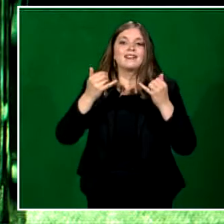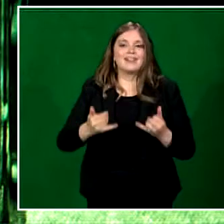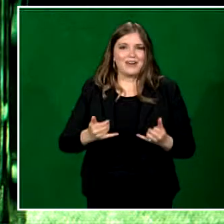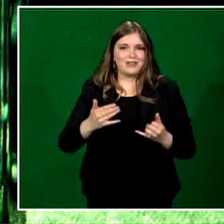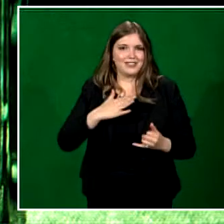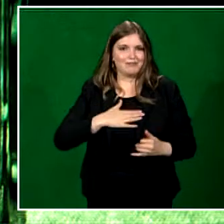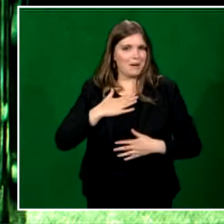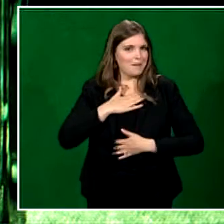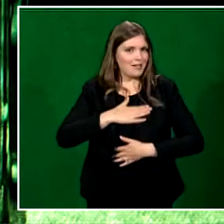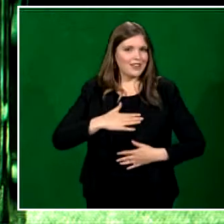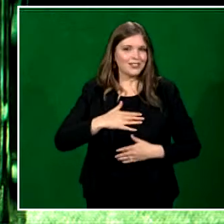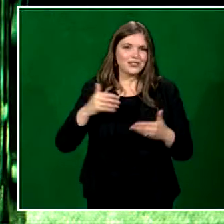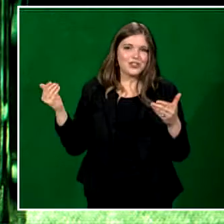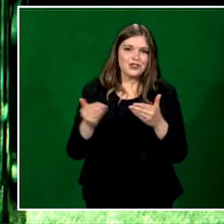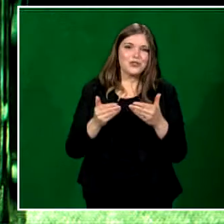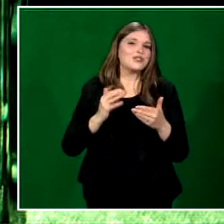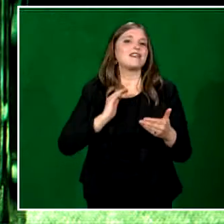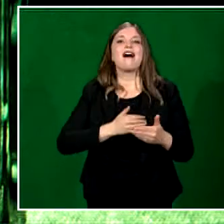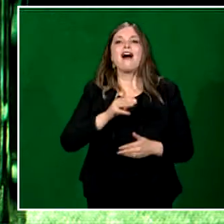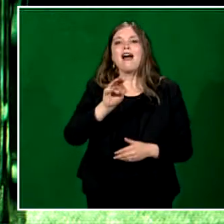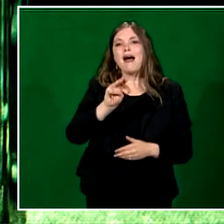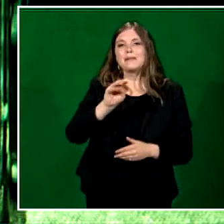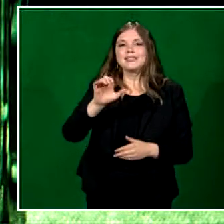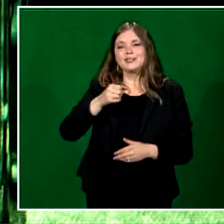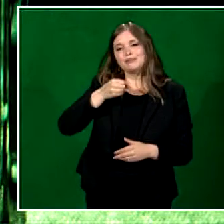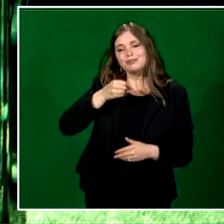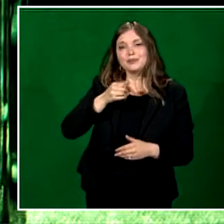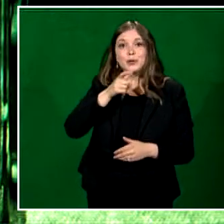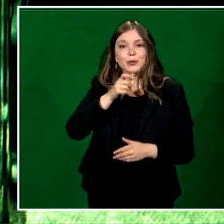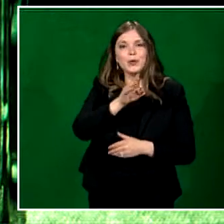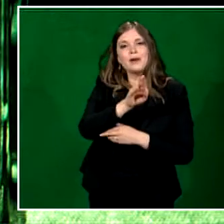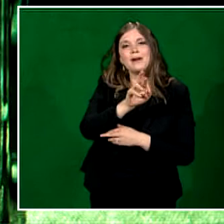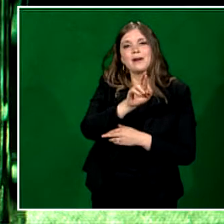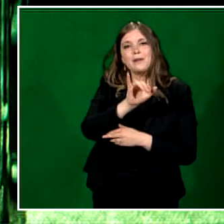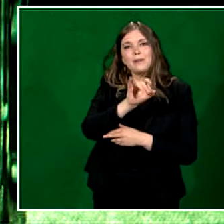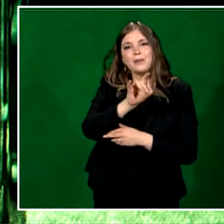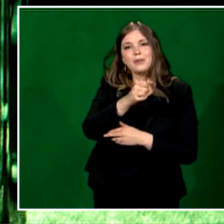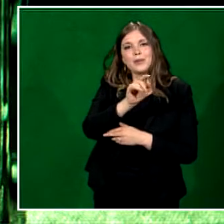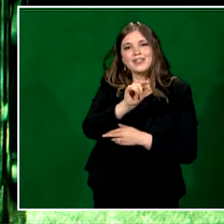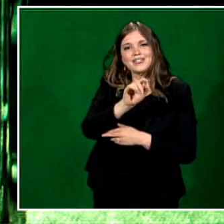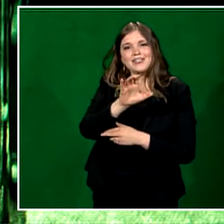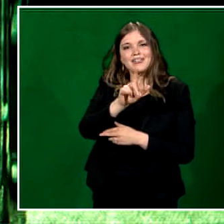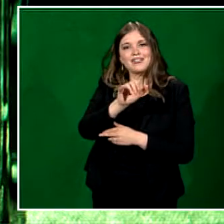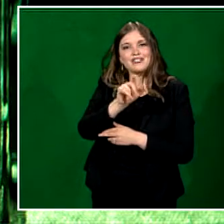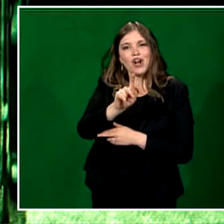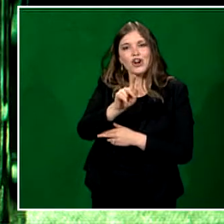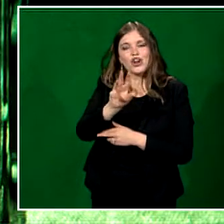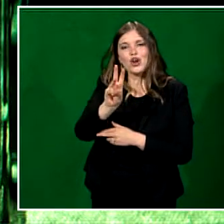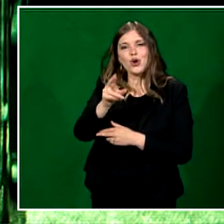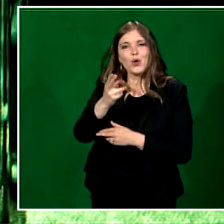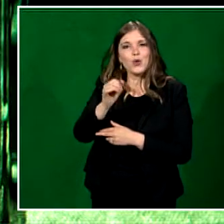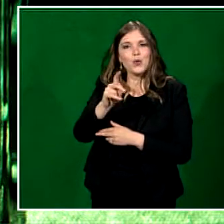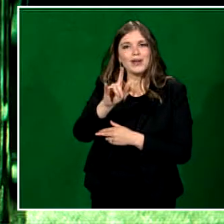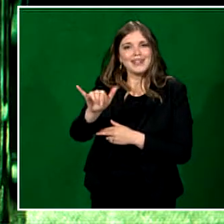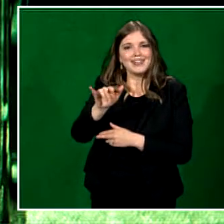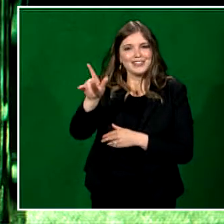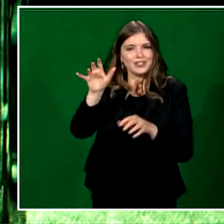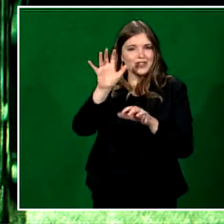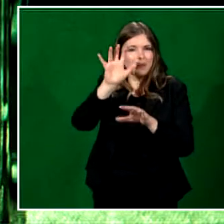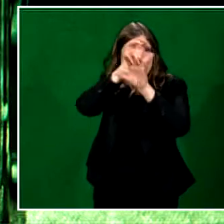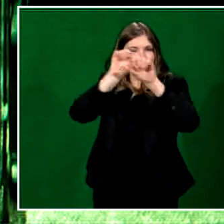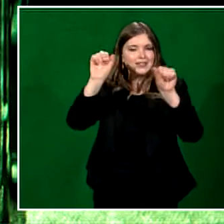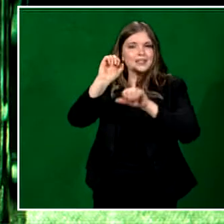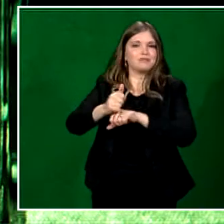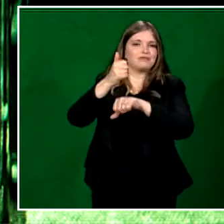pleasure to introduce our MC, Bridget Clark-Whitney, who is the president and founding CEO of Kids Food Basket,